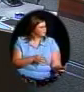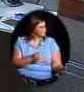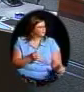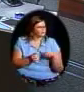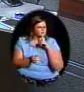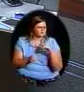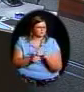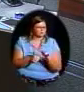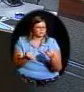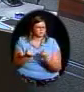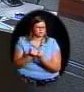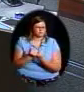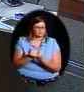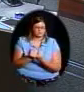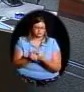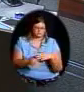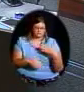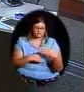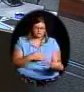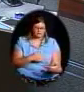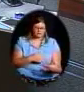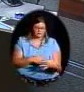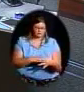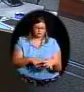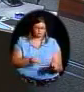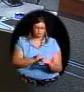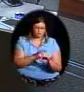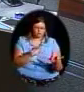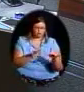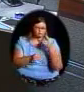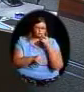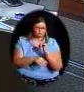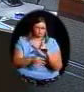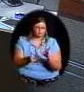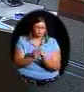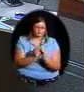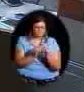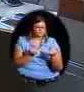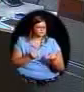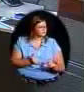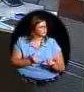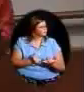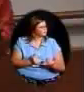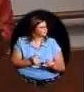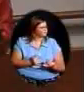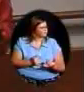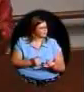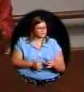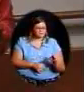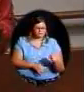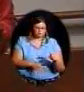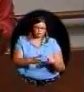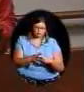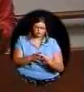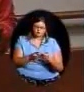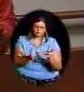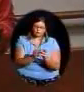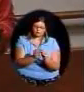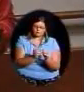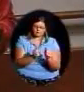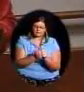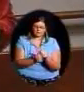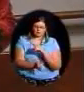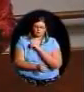Dr. All, then the next thing on our agenda would be an overview of our meeting this evening. Yes, we're going to begin the meeting with